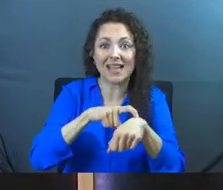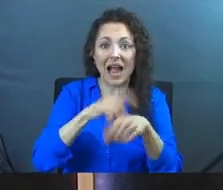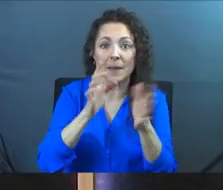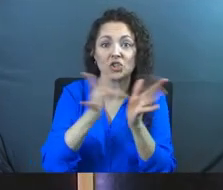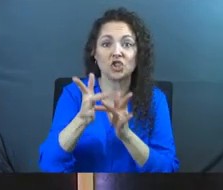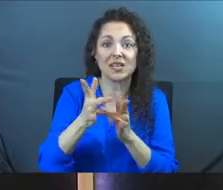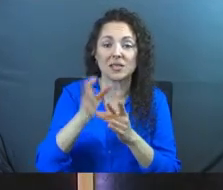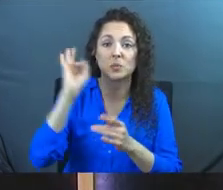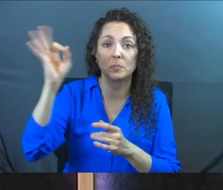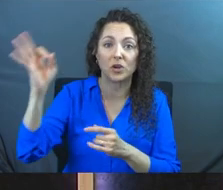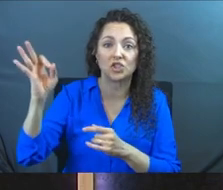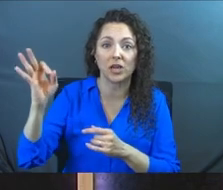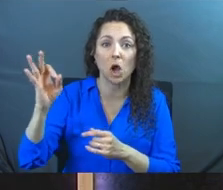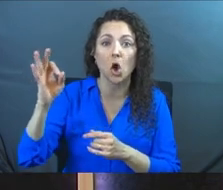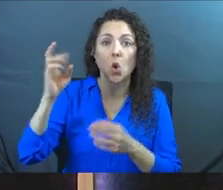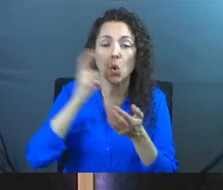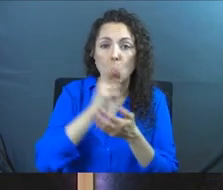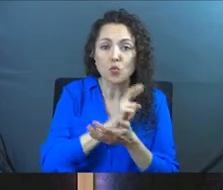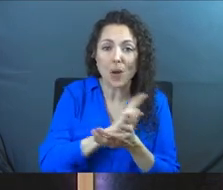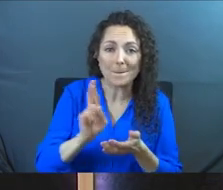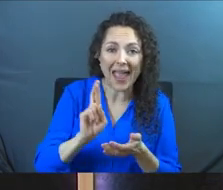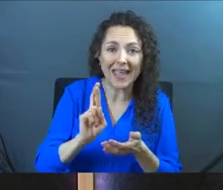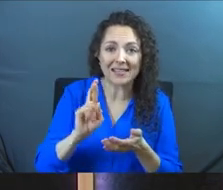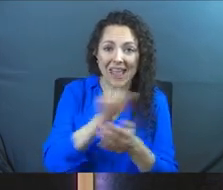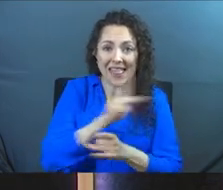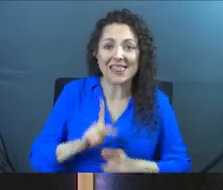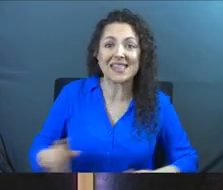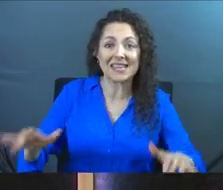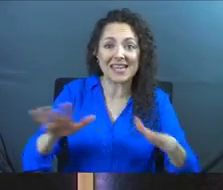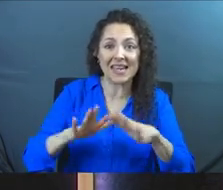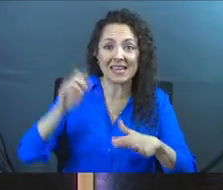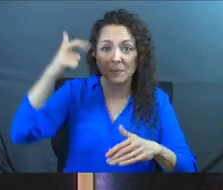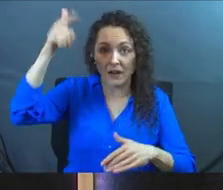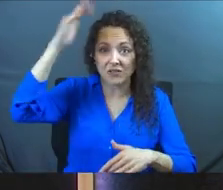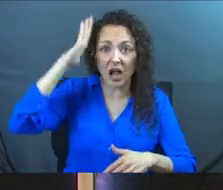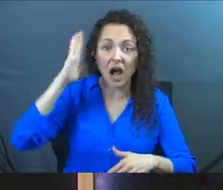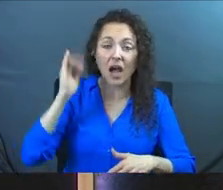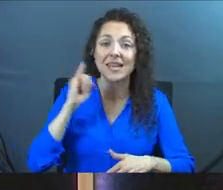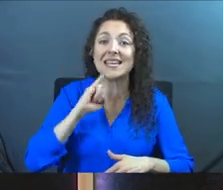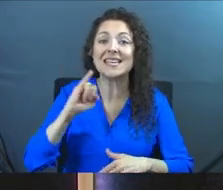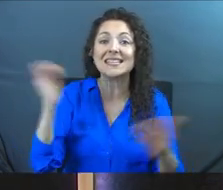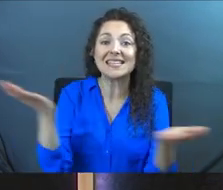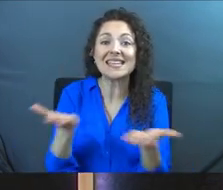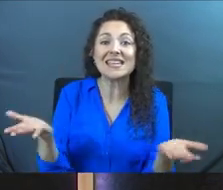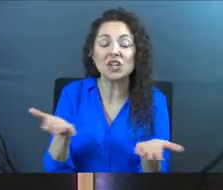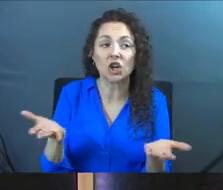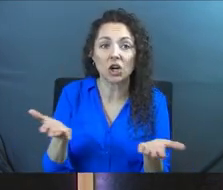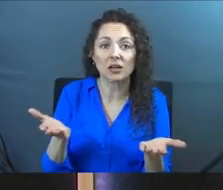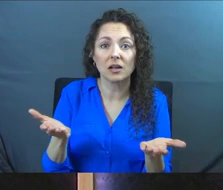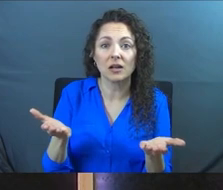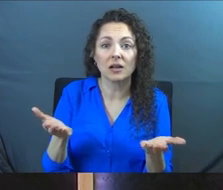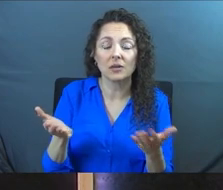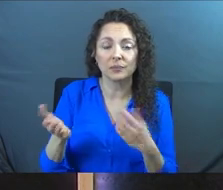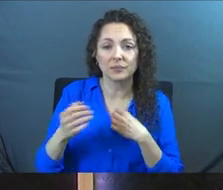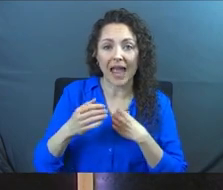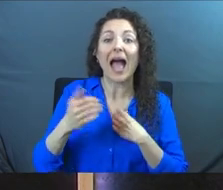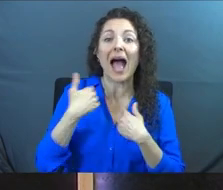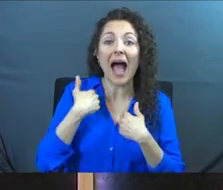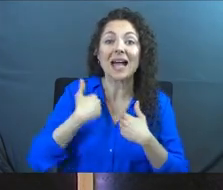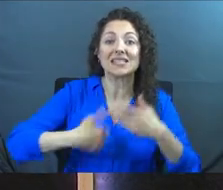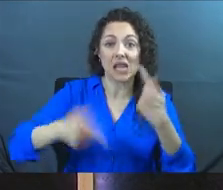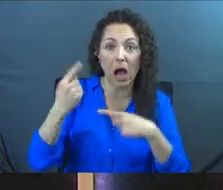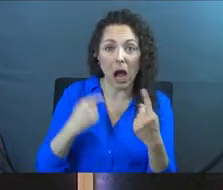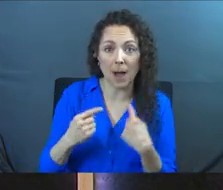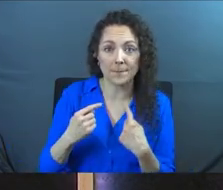saying, "Repent, for the kingdom of heaven is at hand." Other translations say the kingdom of heaven is here. The kingdom of heaven has